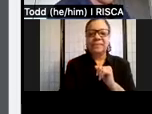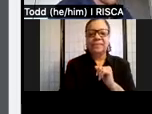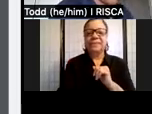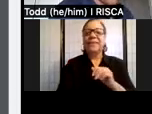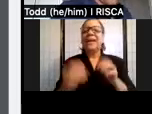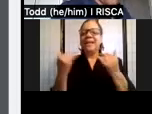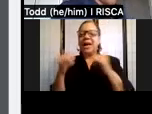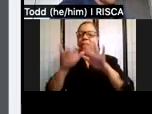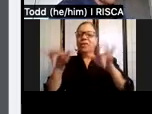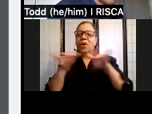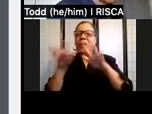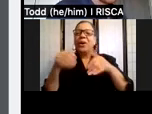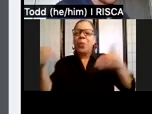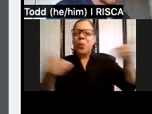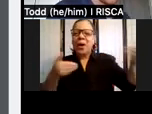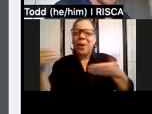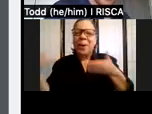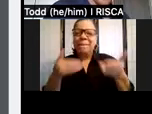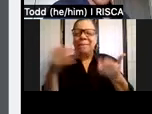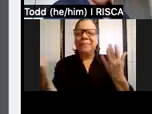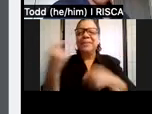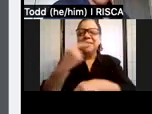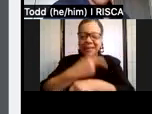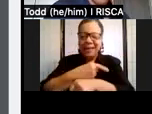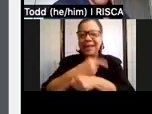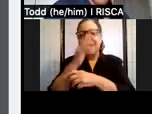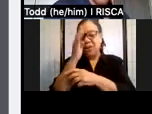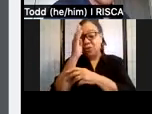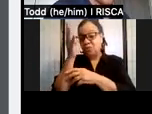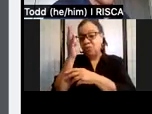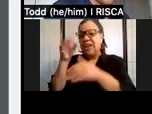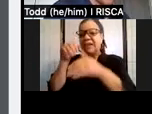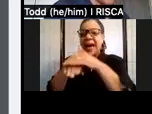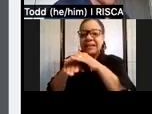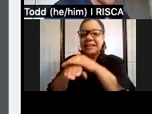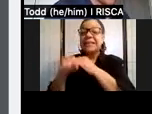All right. Welcome everyone today to the Creating Access in Nonprofits